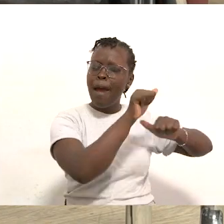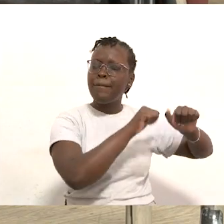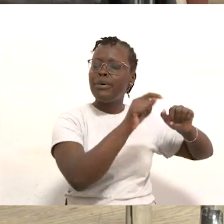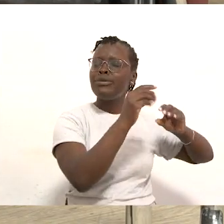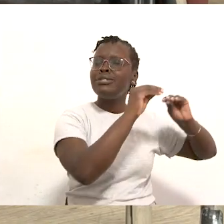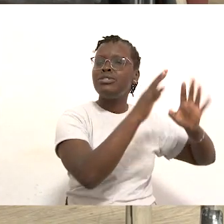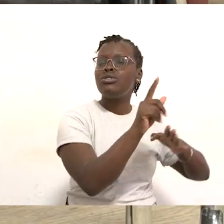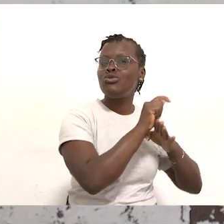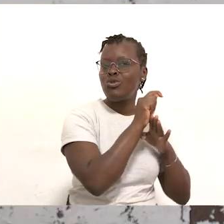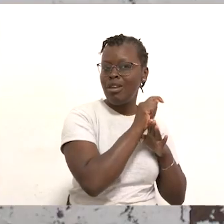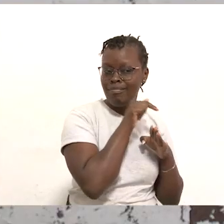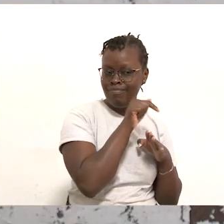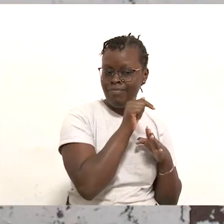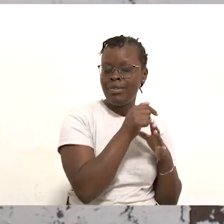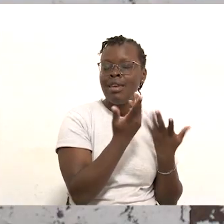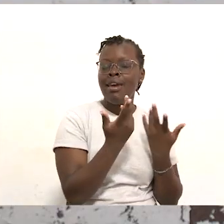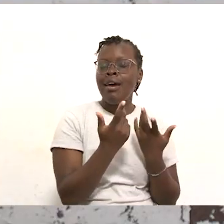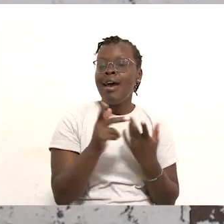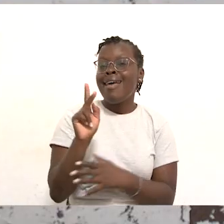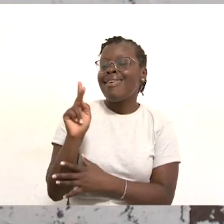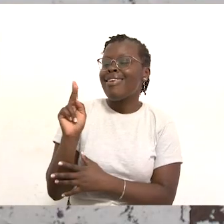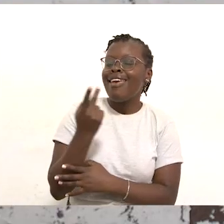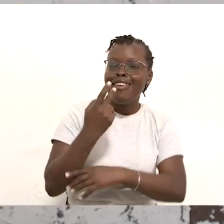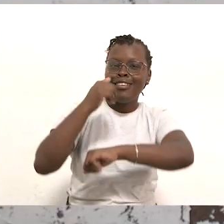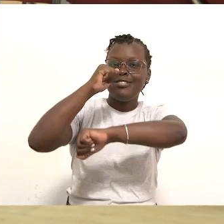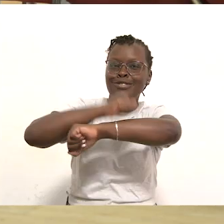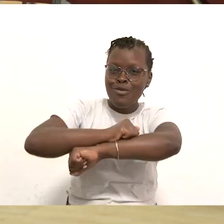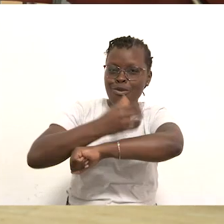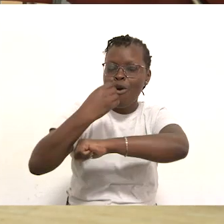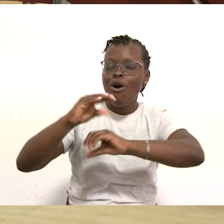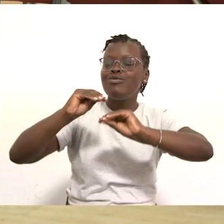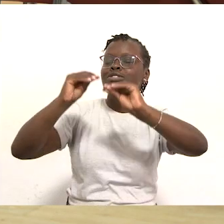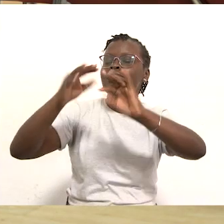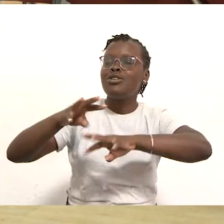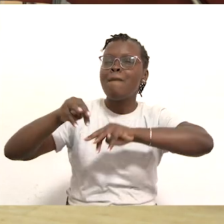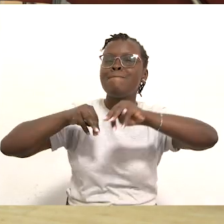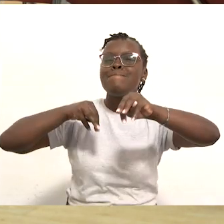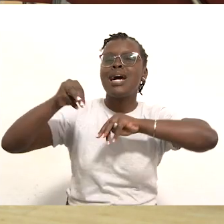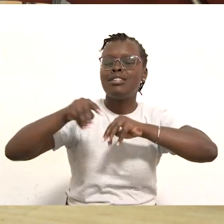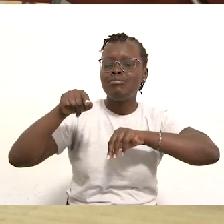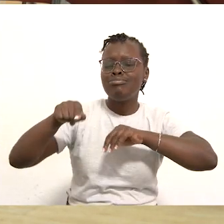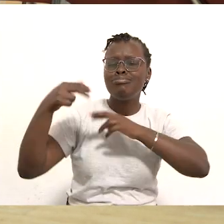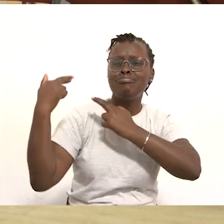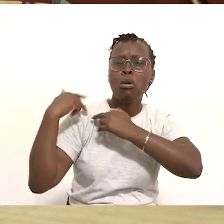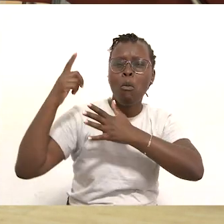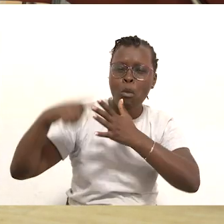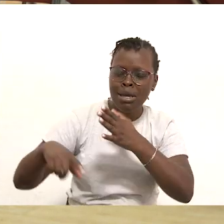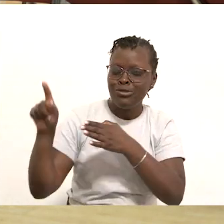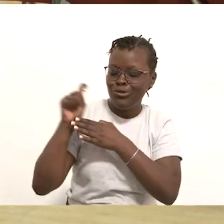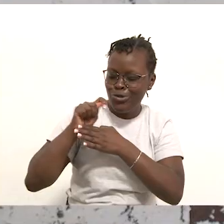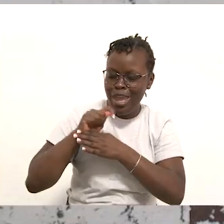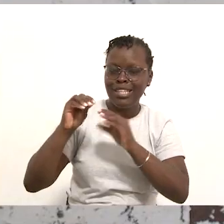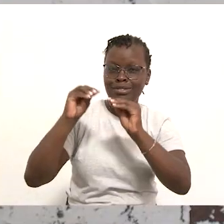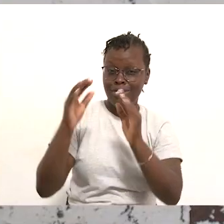a newly established Kenya School of Teacher and Education Management that will be charged with in-service training for